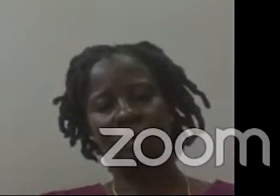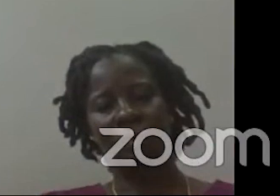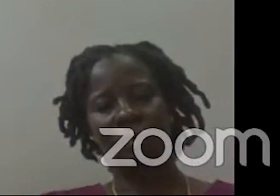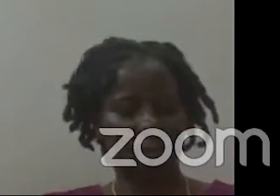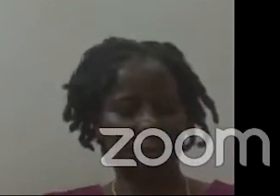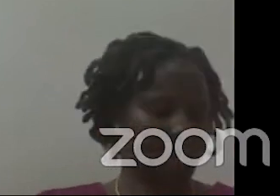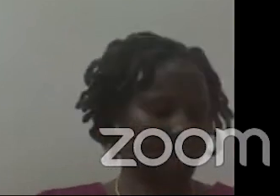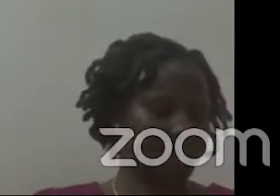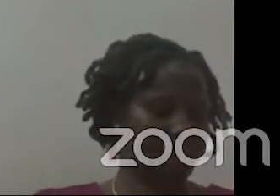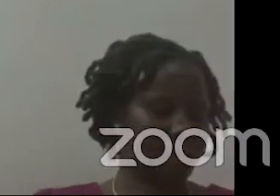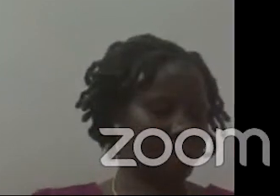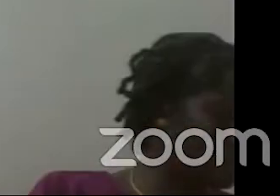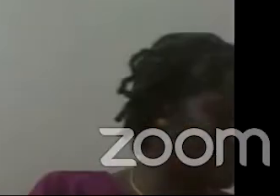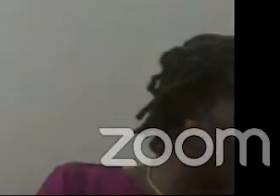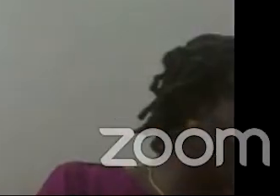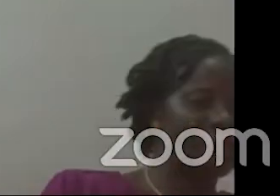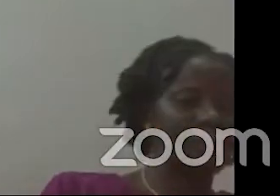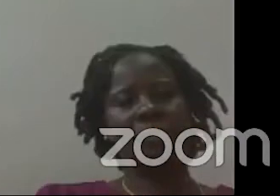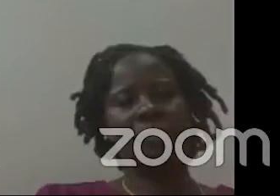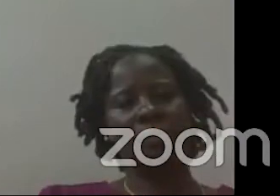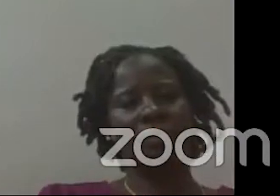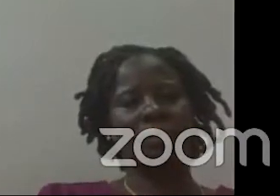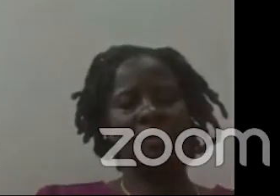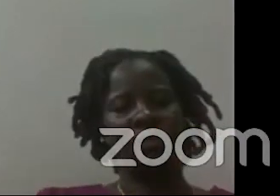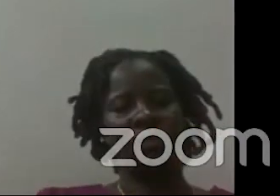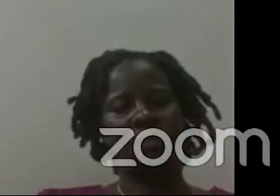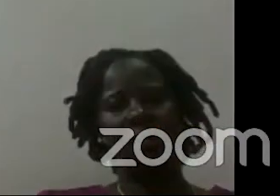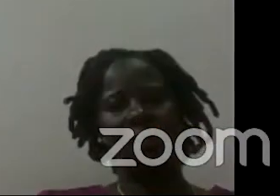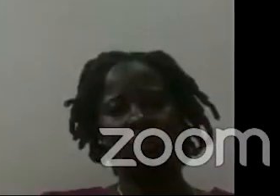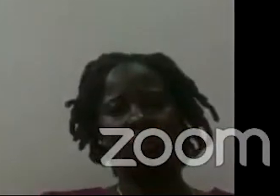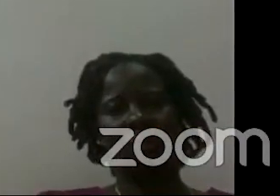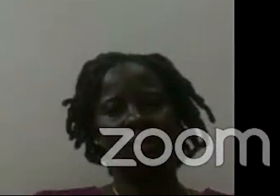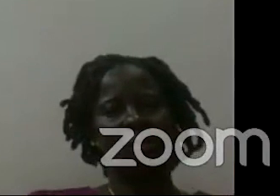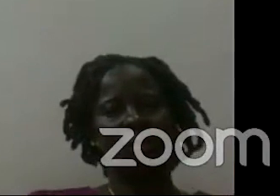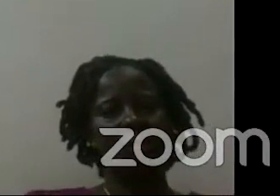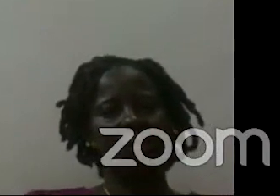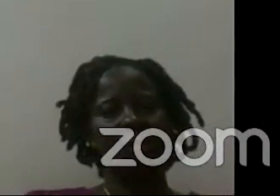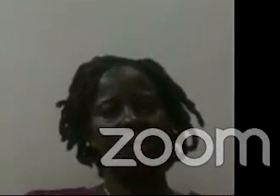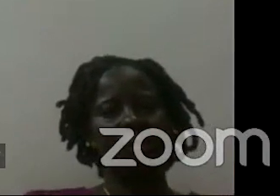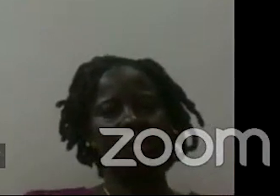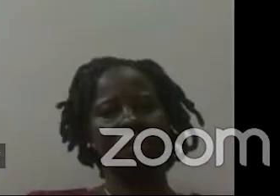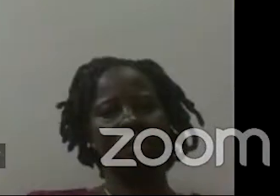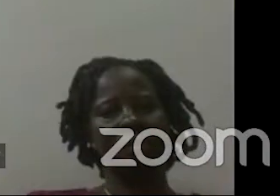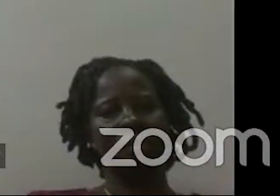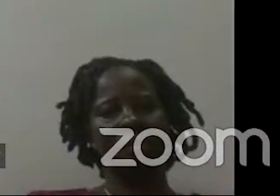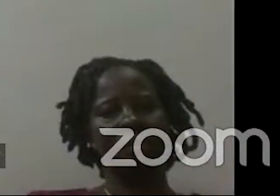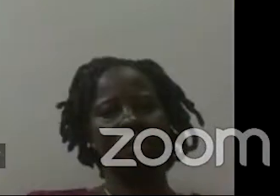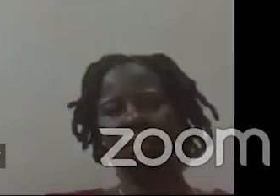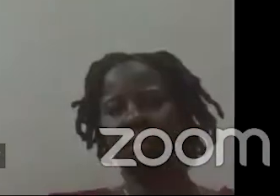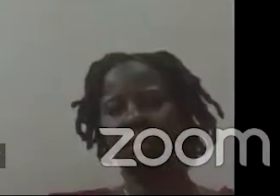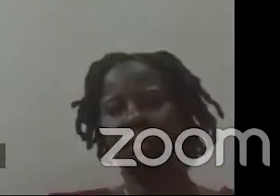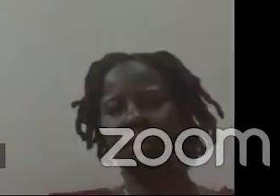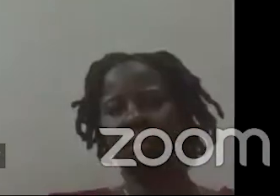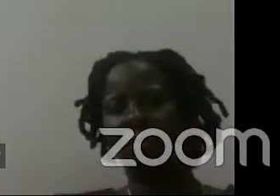myth is not there. That is a stereotype. Women do not empower. The other one is that women do not empower and support